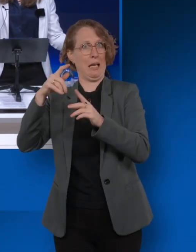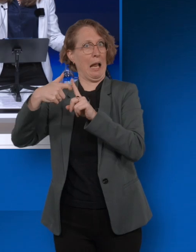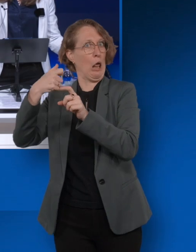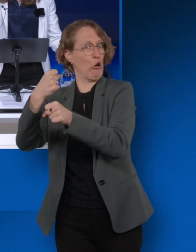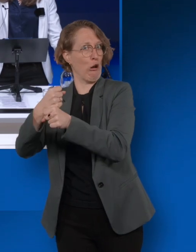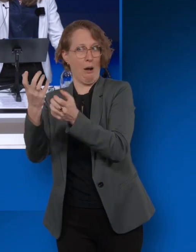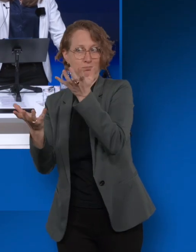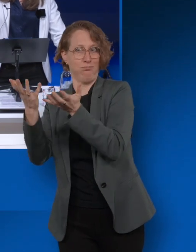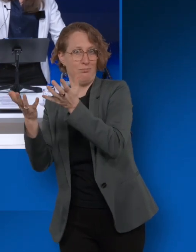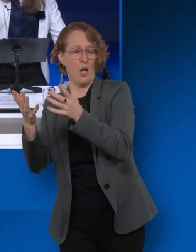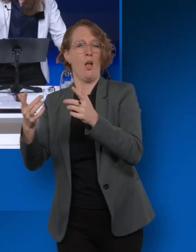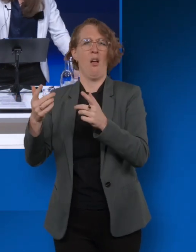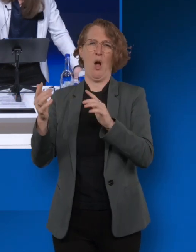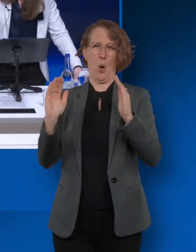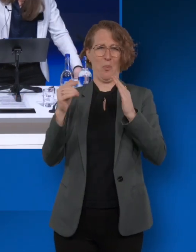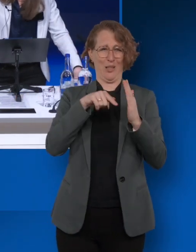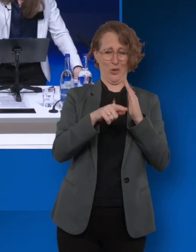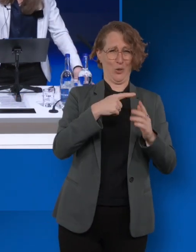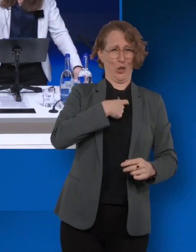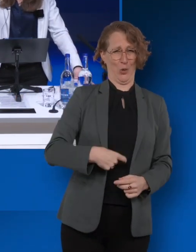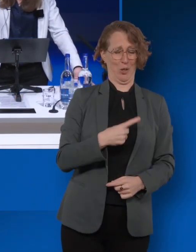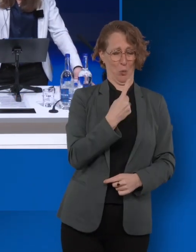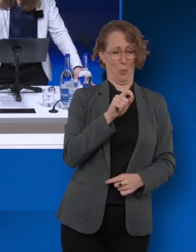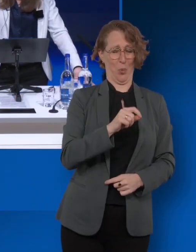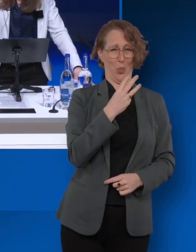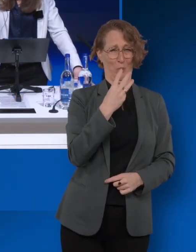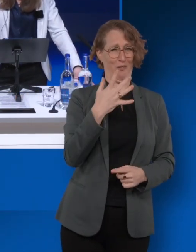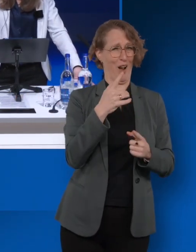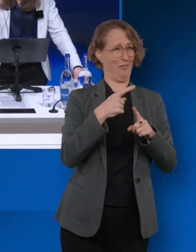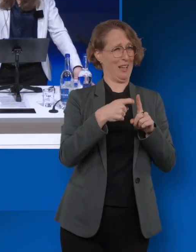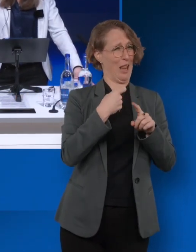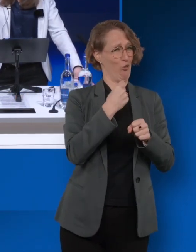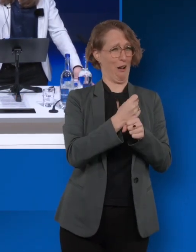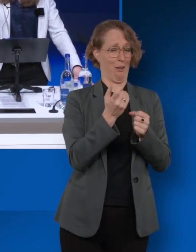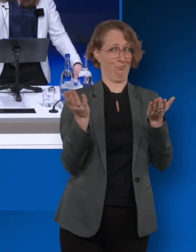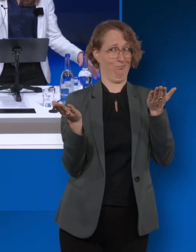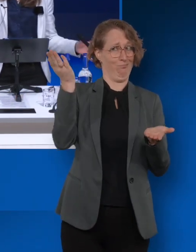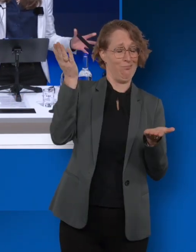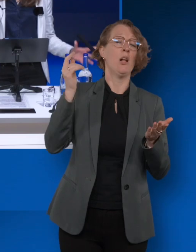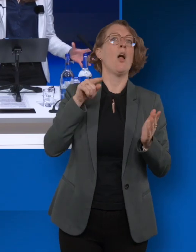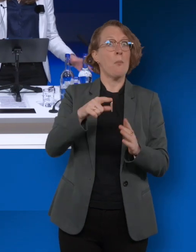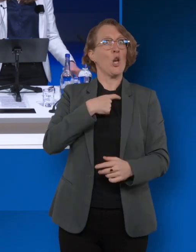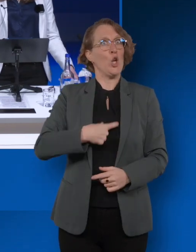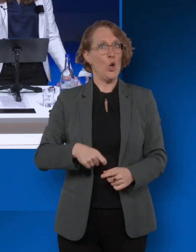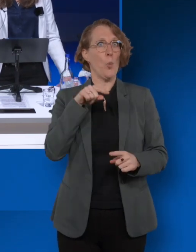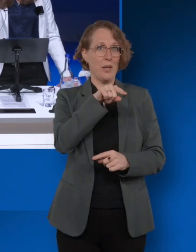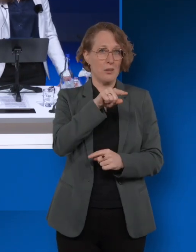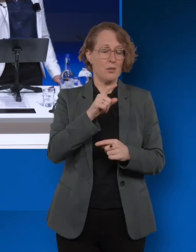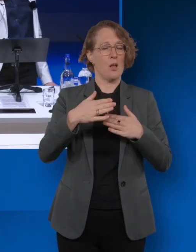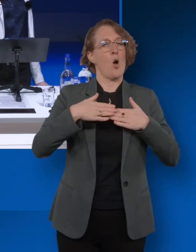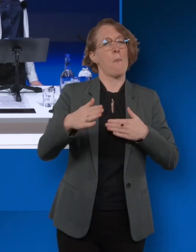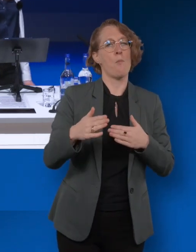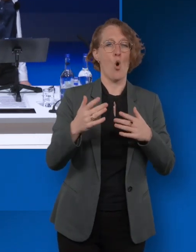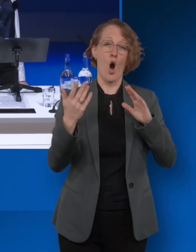kilos compared with the humble 1.35 kilos of the human brain. But humans have by